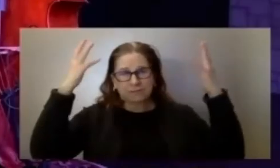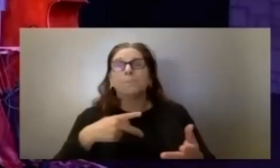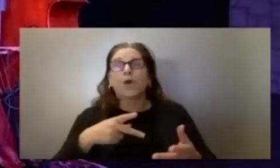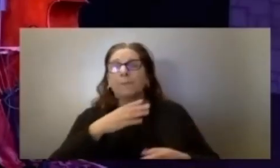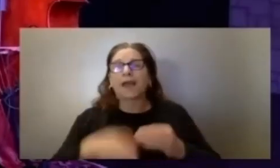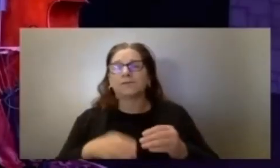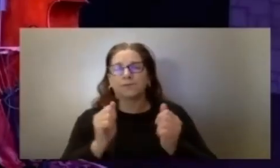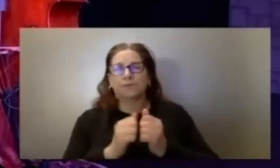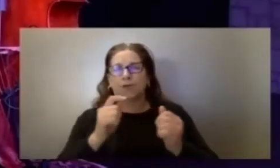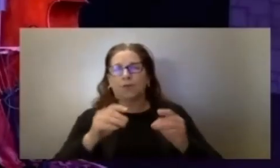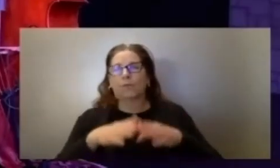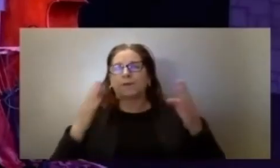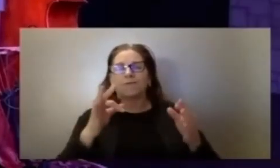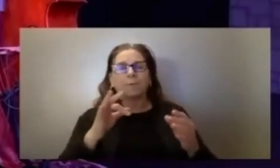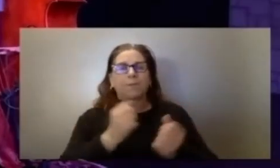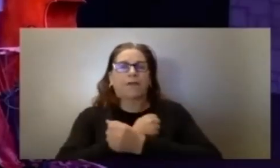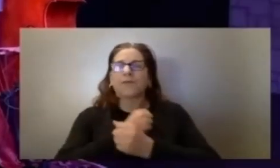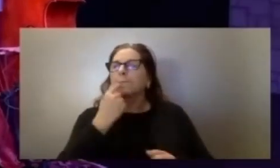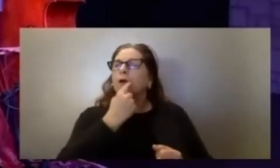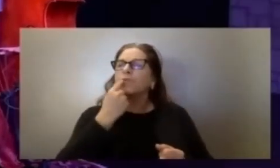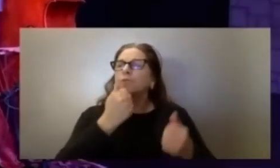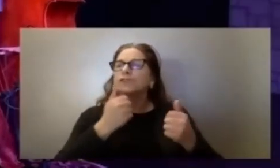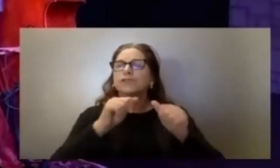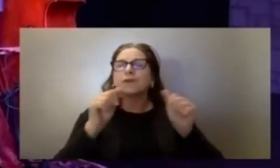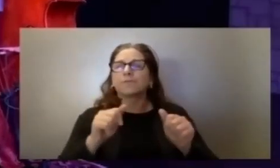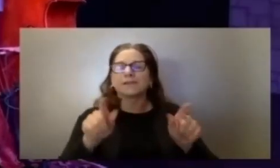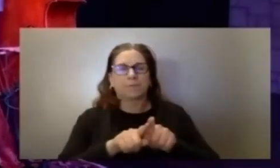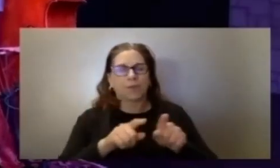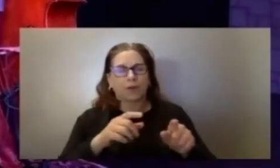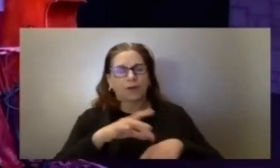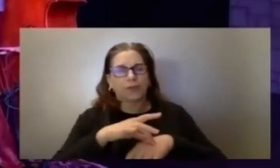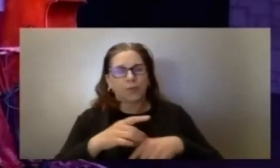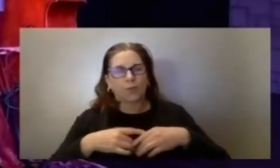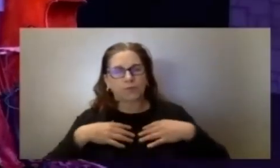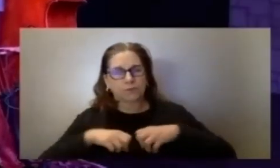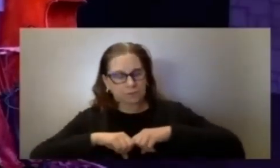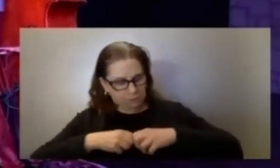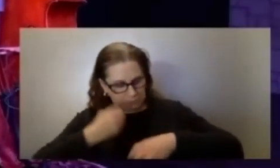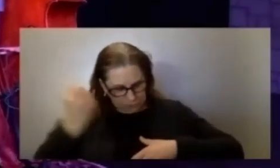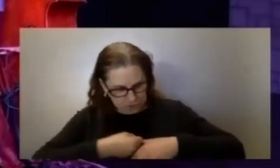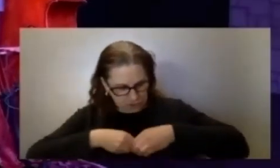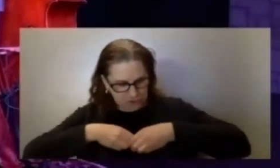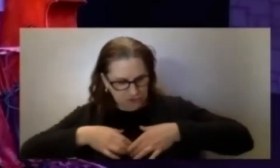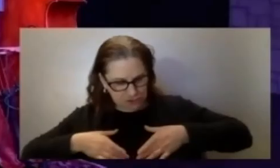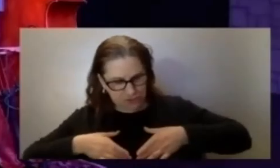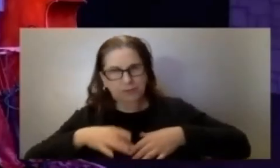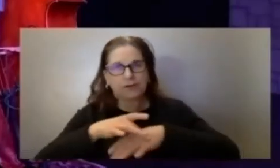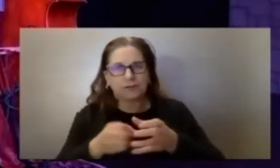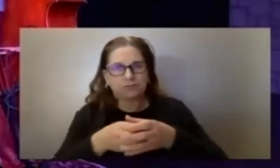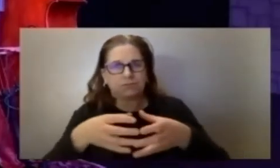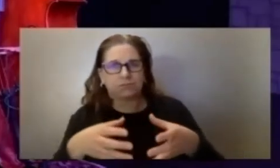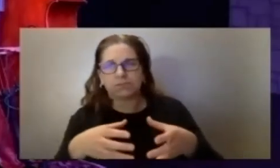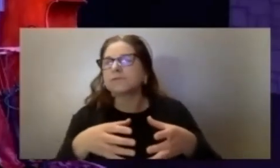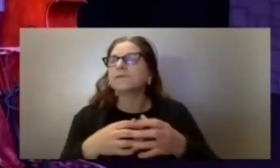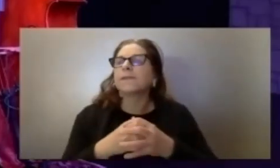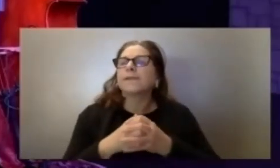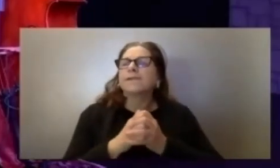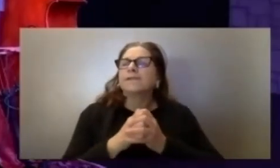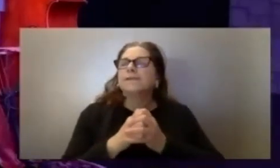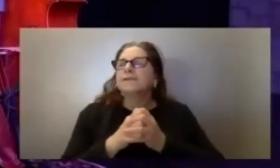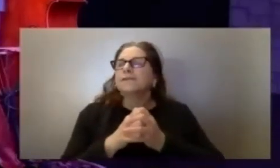poem ends at the opening at the beloved's mouth, which is the same shape as the wounding of the earth. It is from